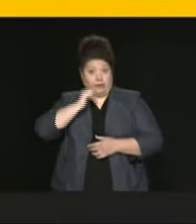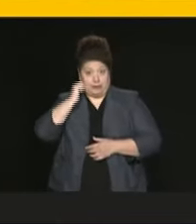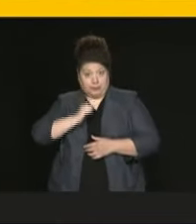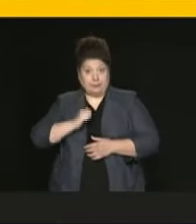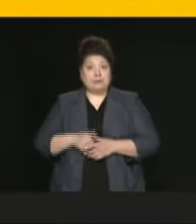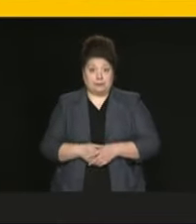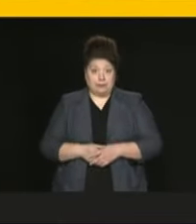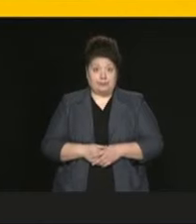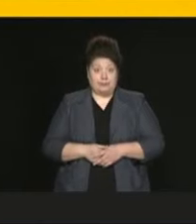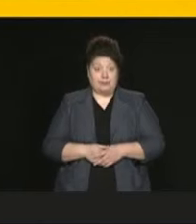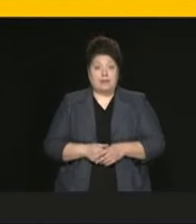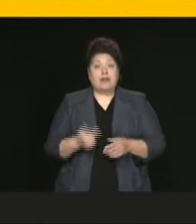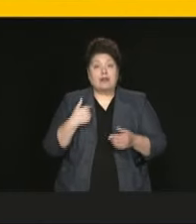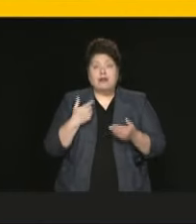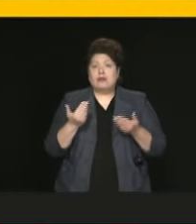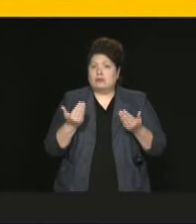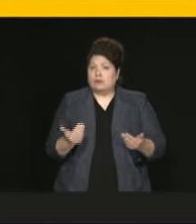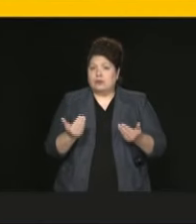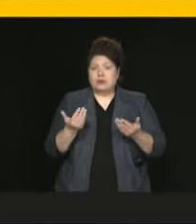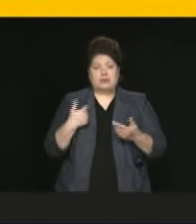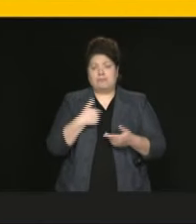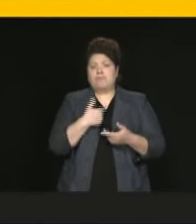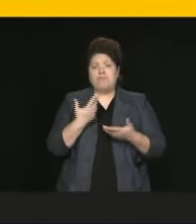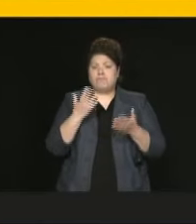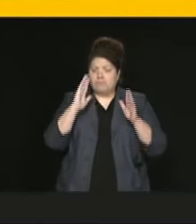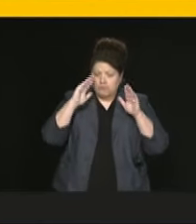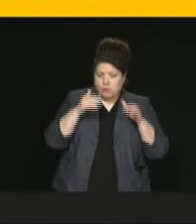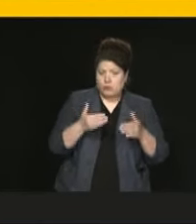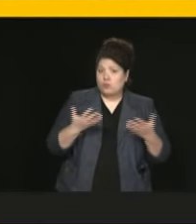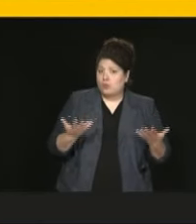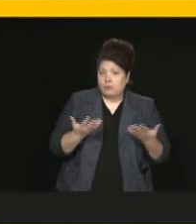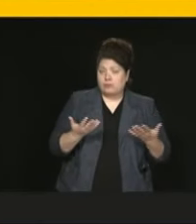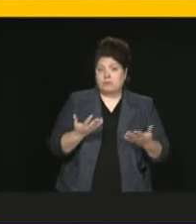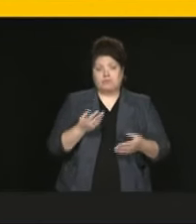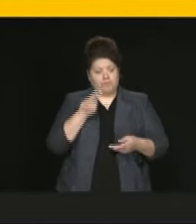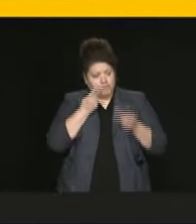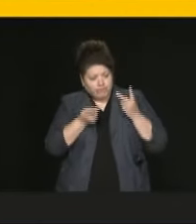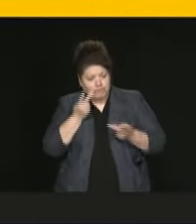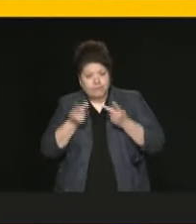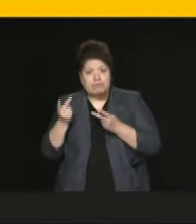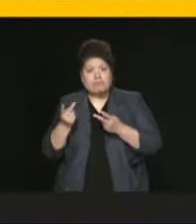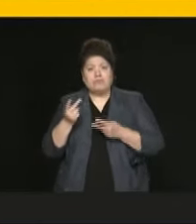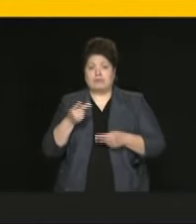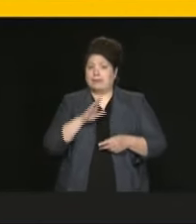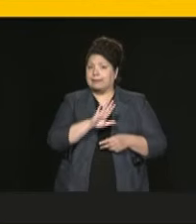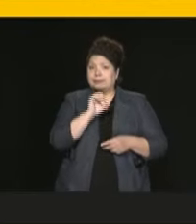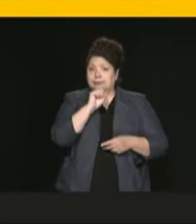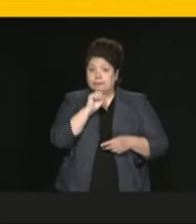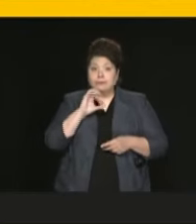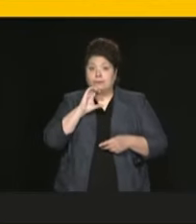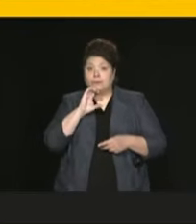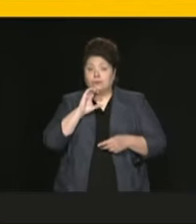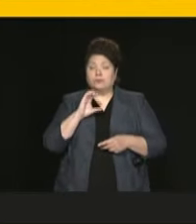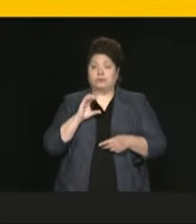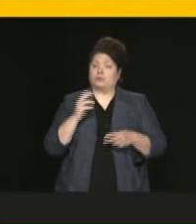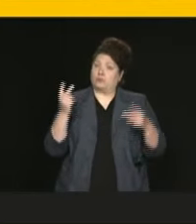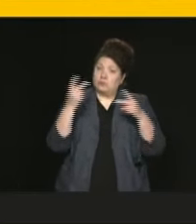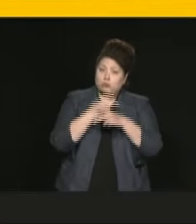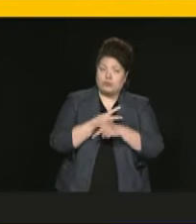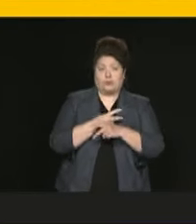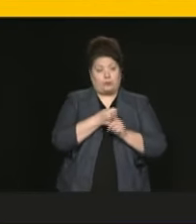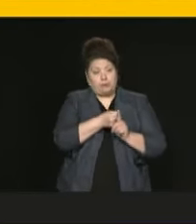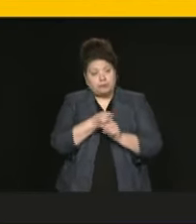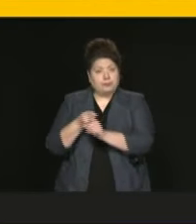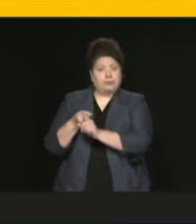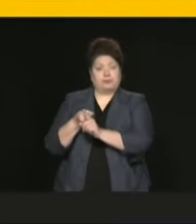the disproportionate impacts and severe outcomes of COVID-19 on our seniors. It's hard to calculate